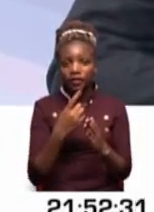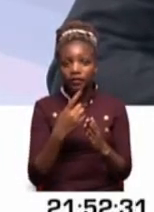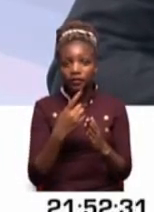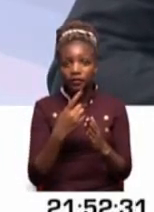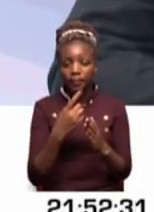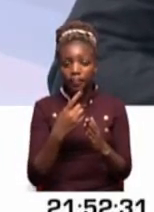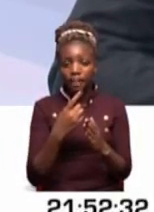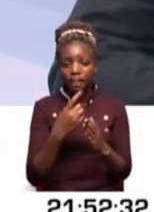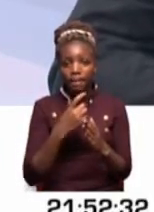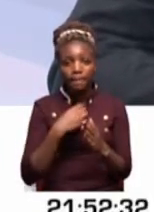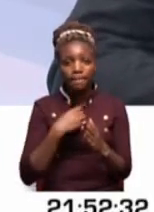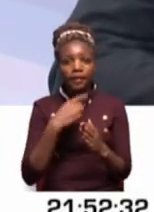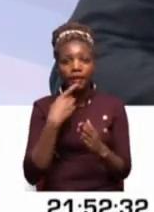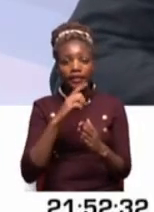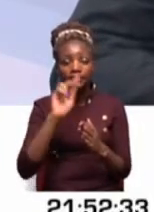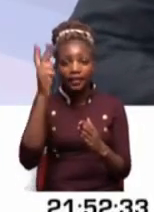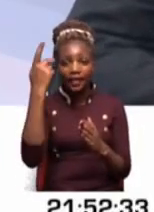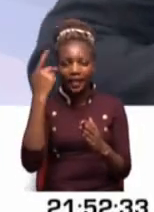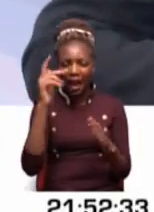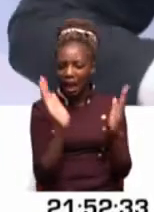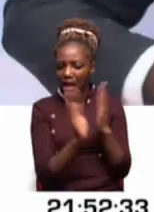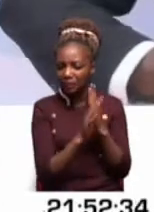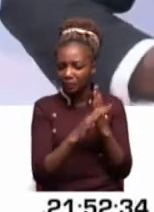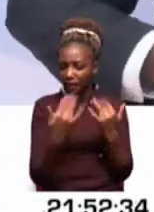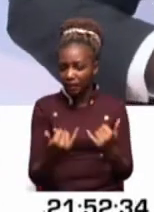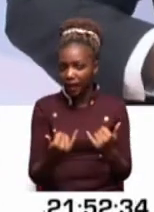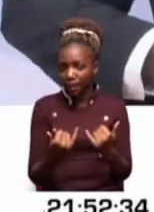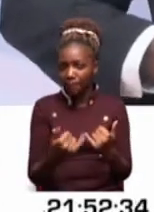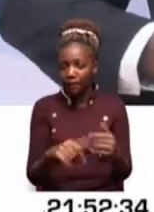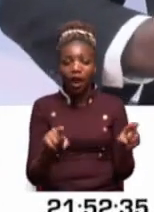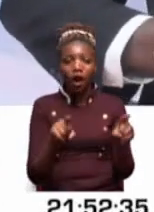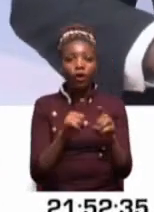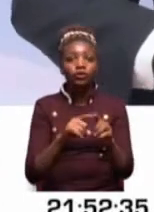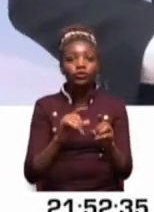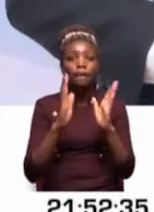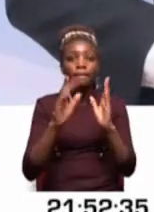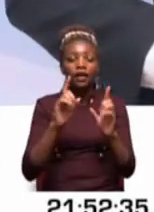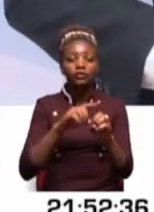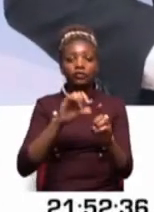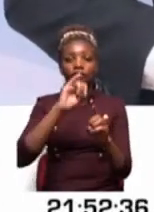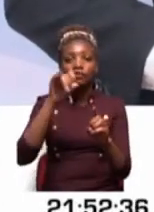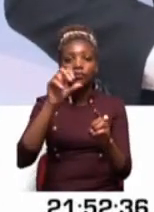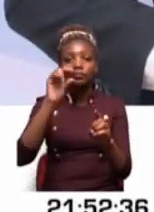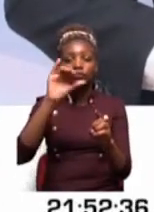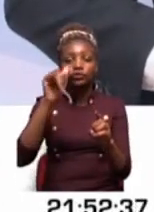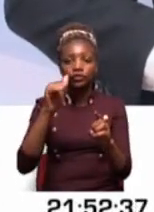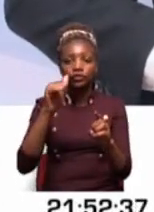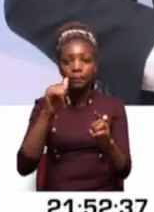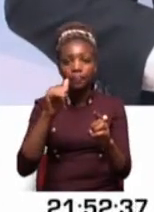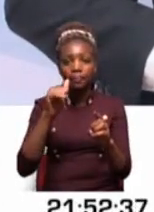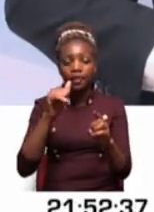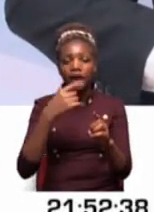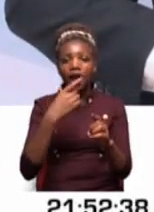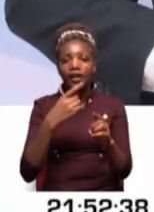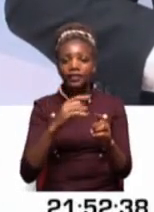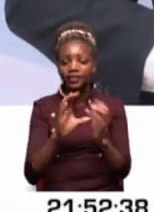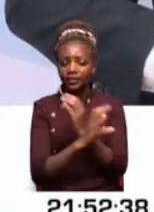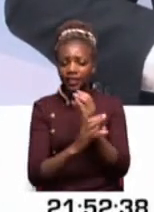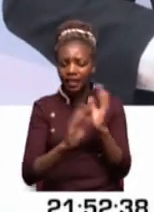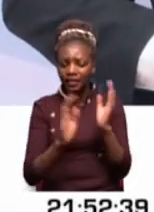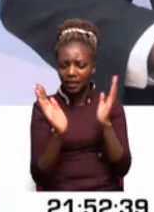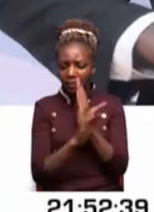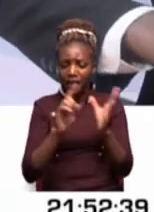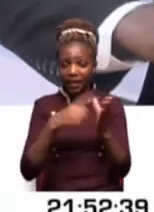say that Kenya is worse off now. Hi, I'm watching from Juja. My thoughts are that the country is worse off now. As young people, we